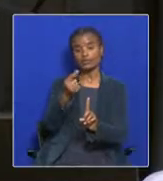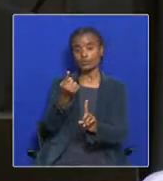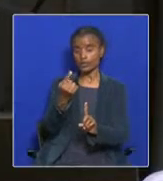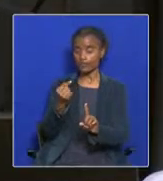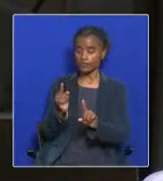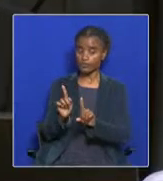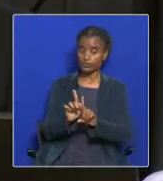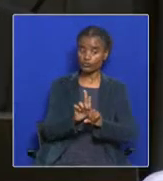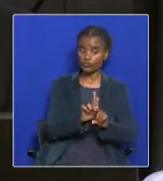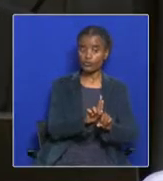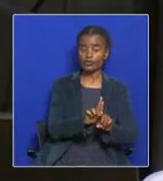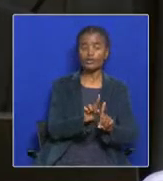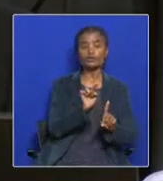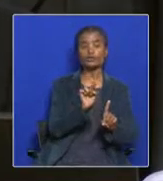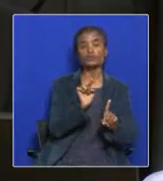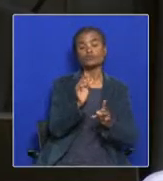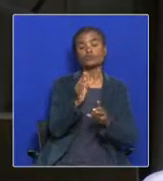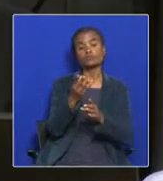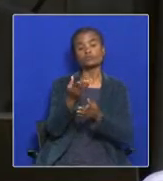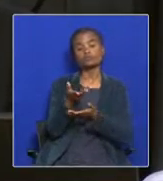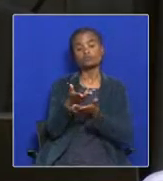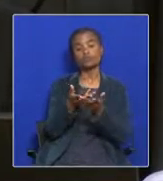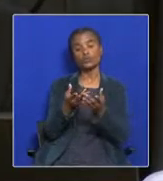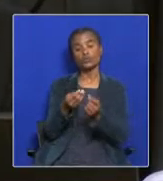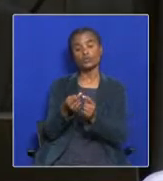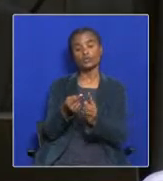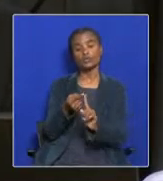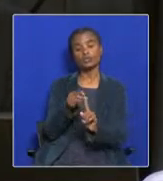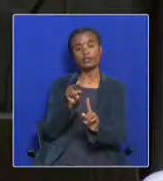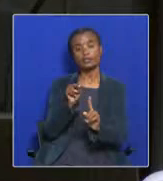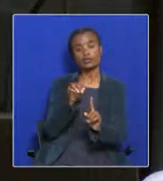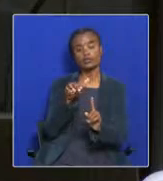your commander, and you made the decision,